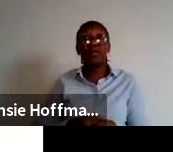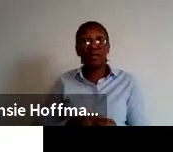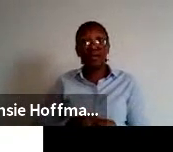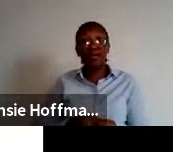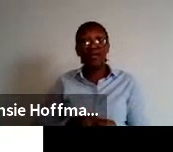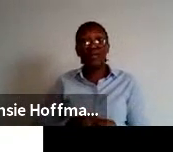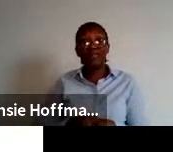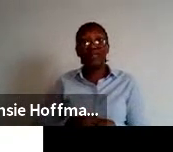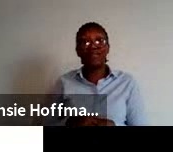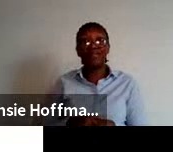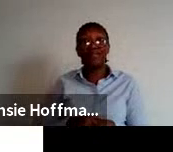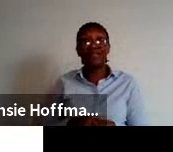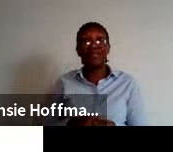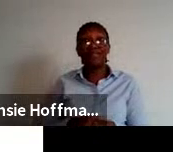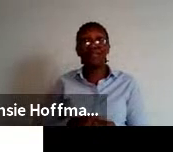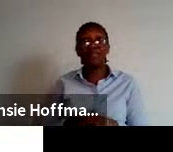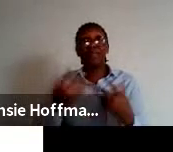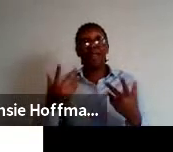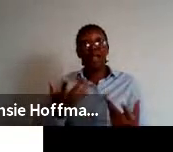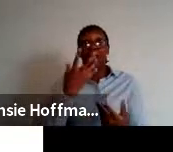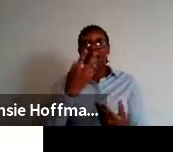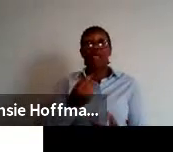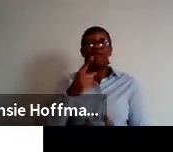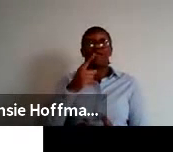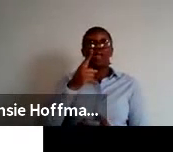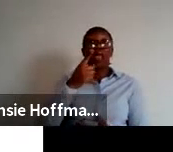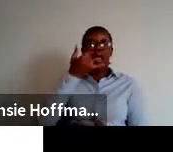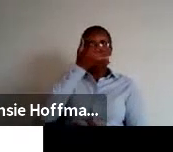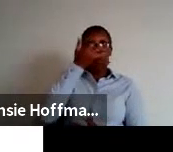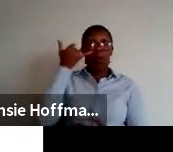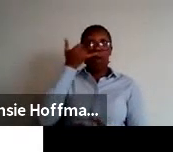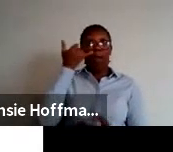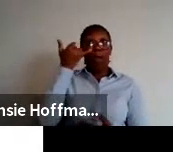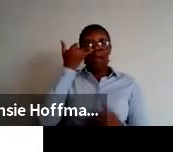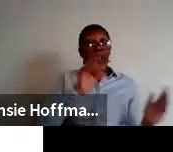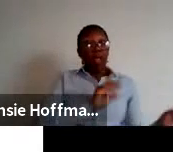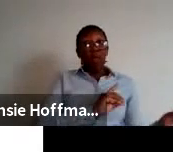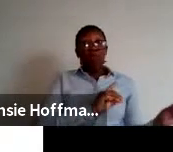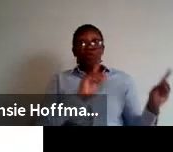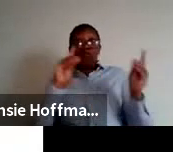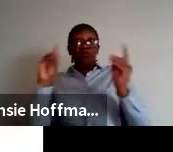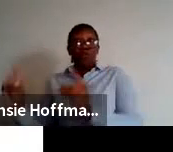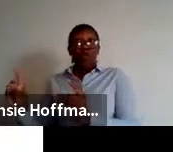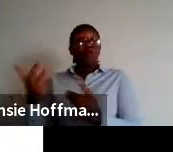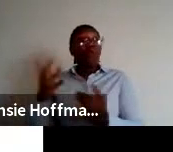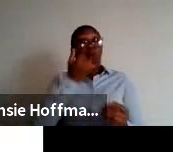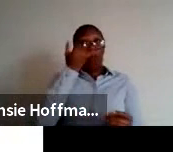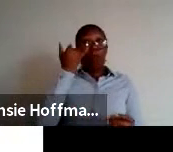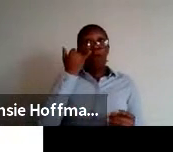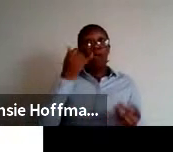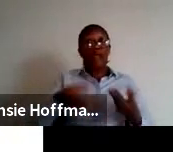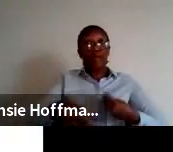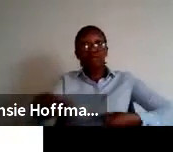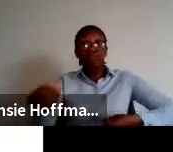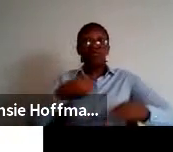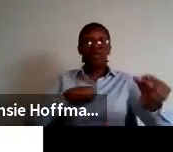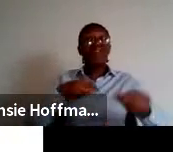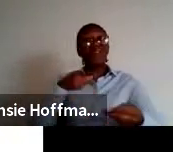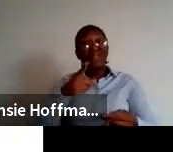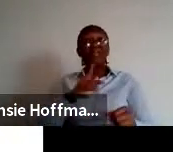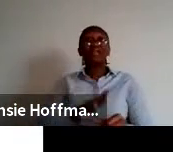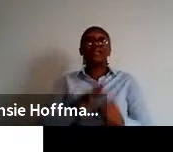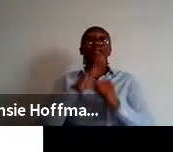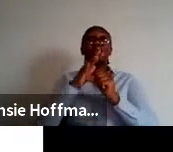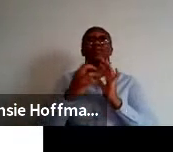crime. Drug trafficking is an easy example of the illicit goods that